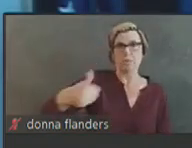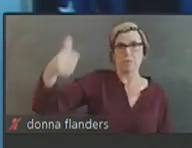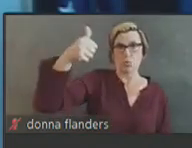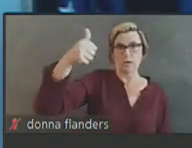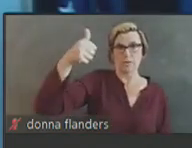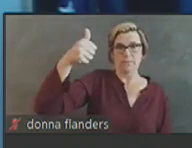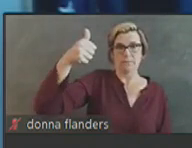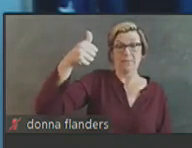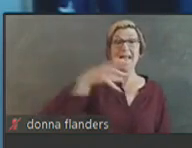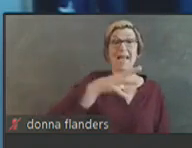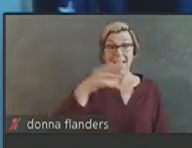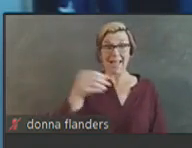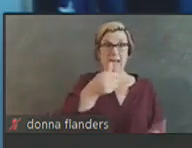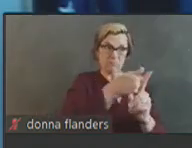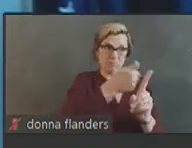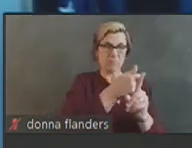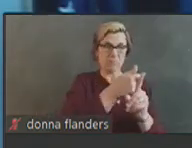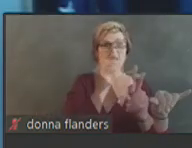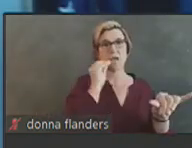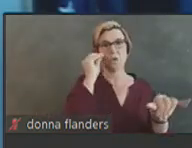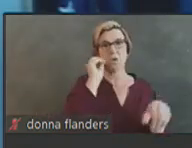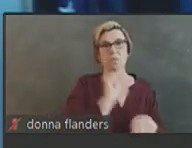not present yourself at work.